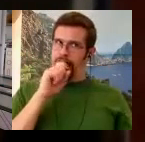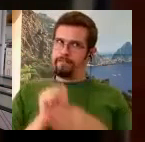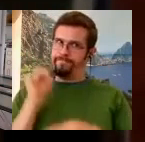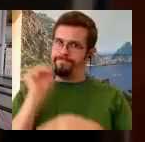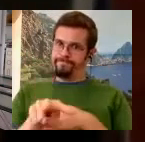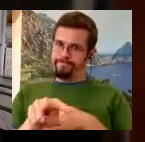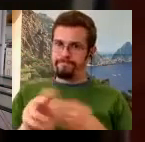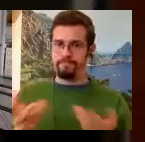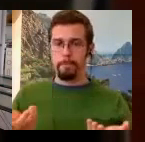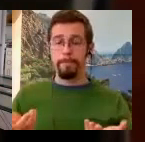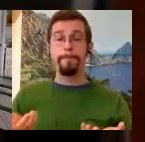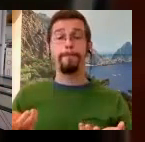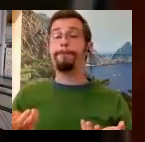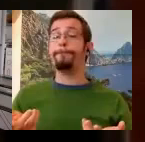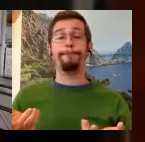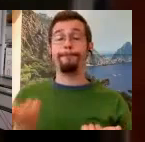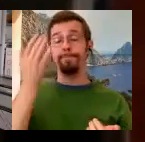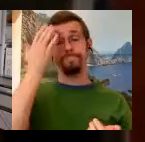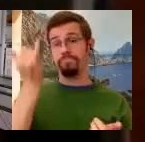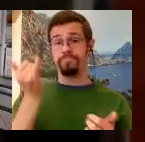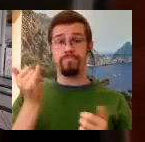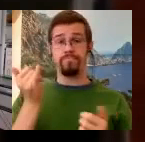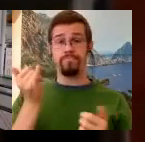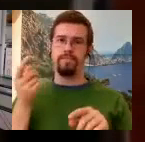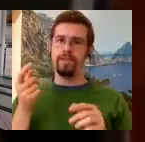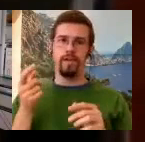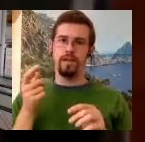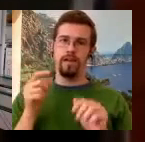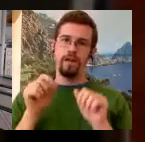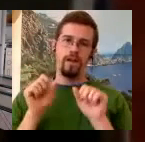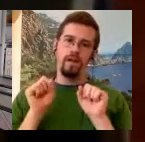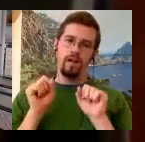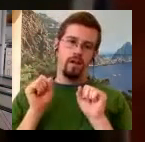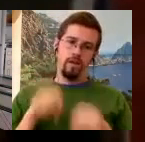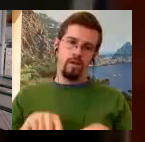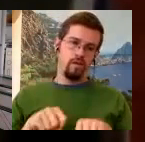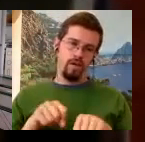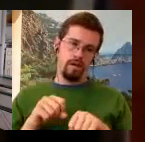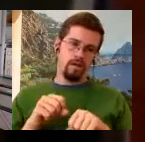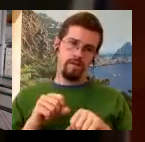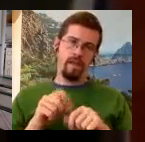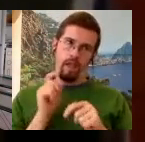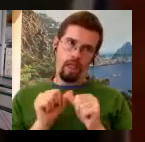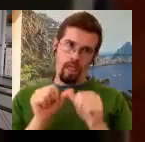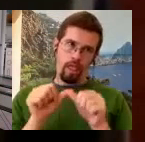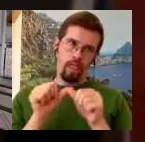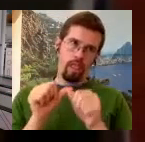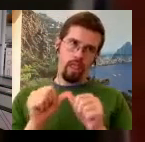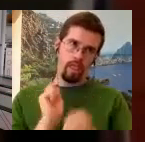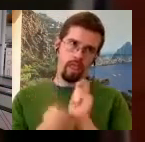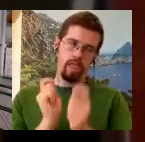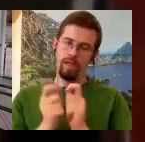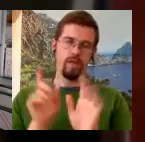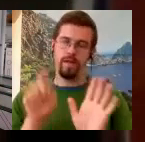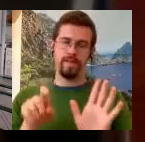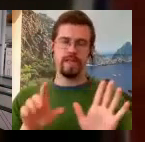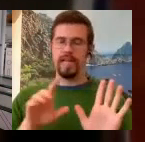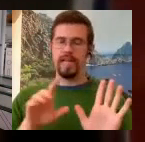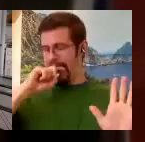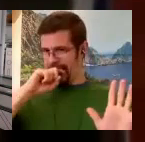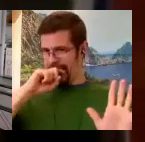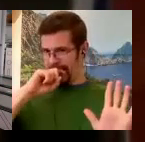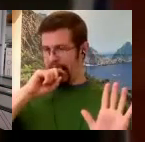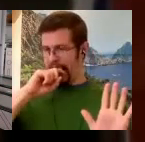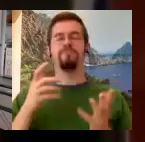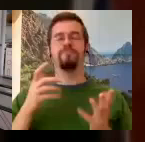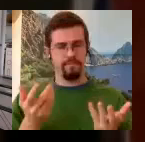because we could have changed them forever, right? And so then we found out there were some flaws, and so then